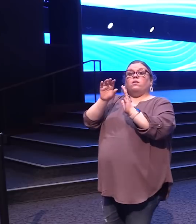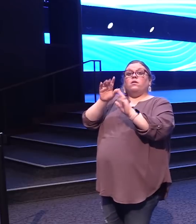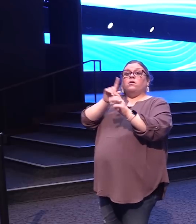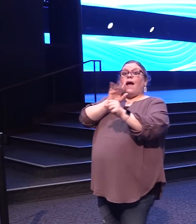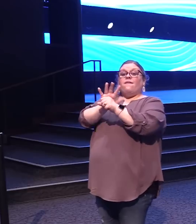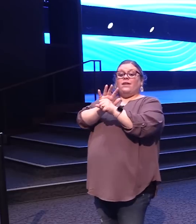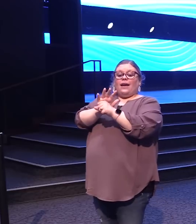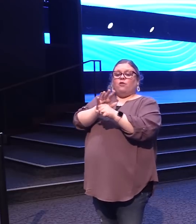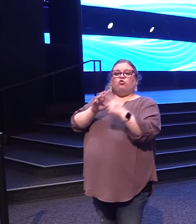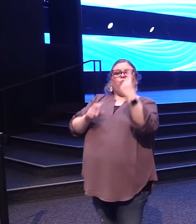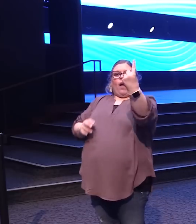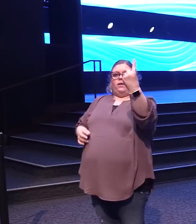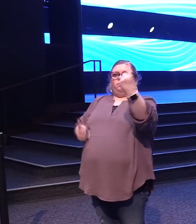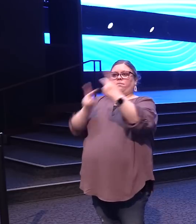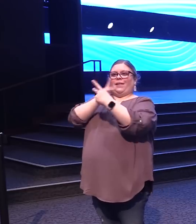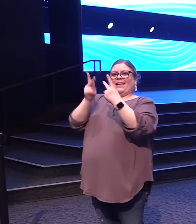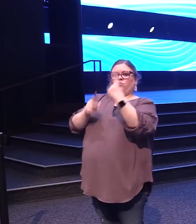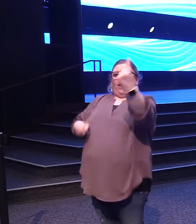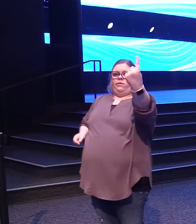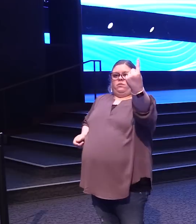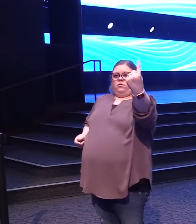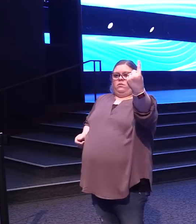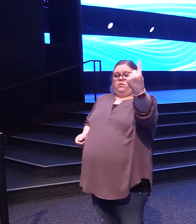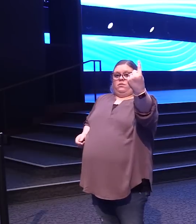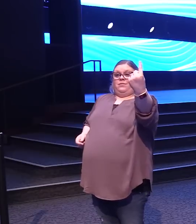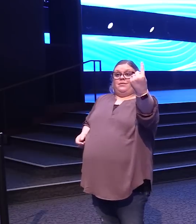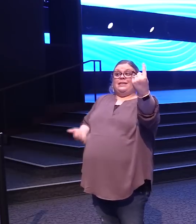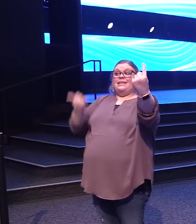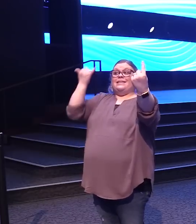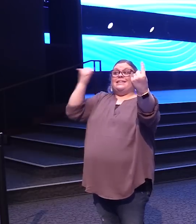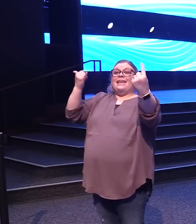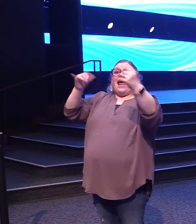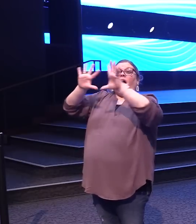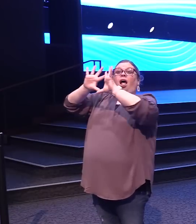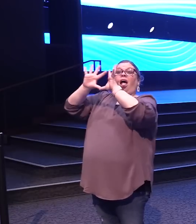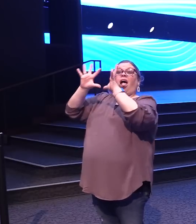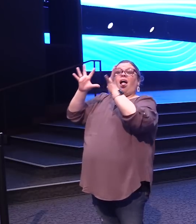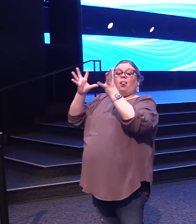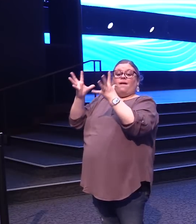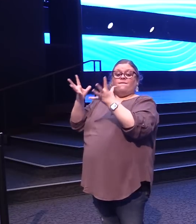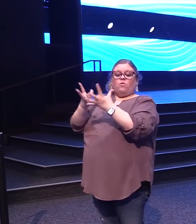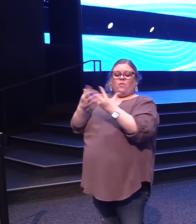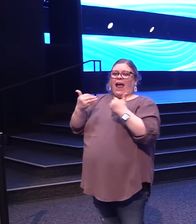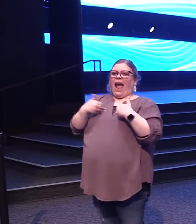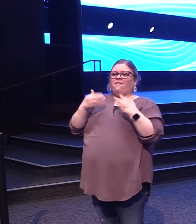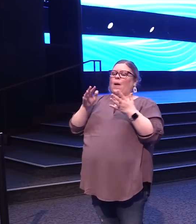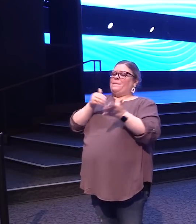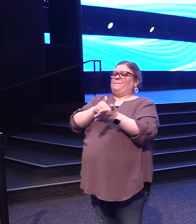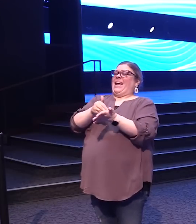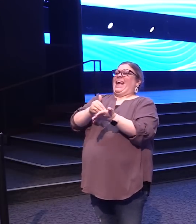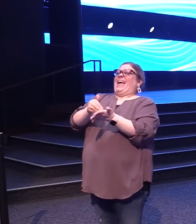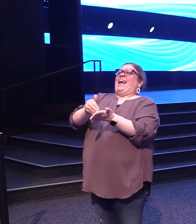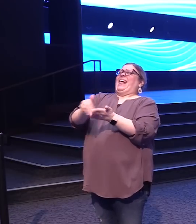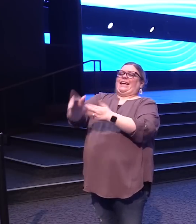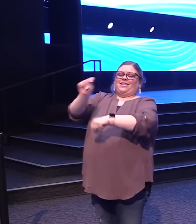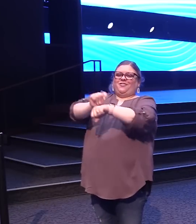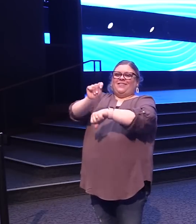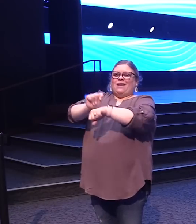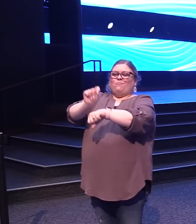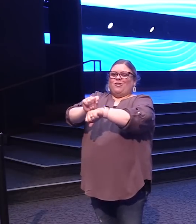it used to be one temple, right? But today all over the world, there are millions of